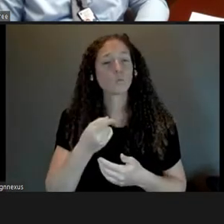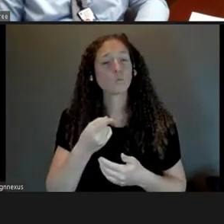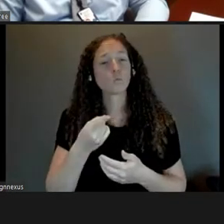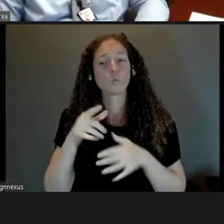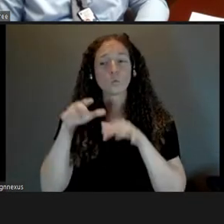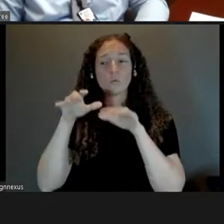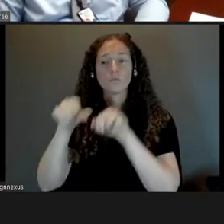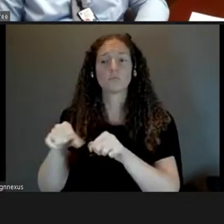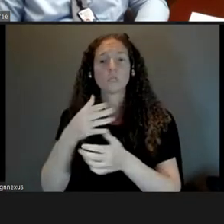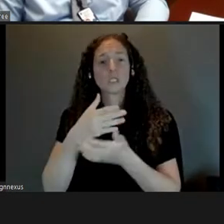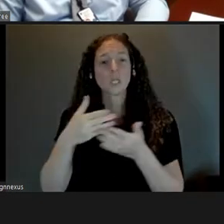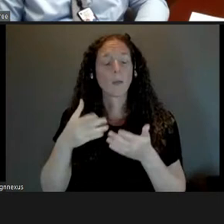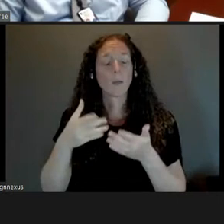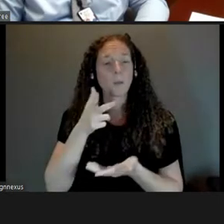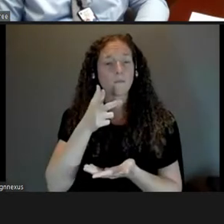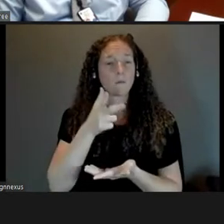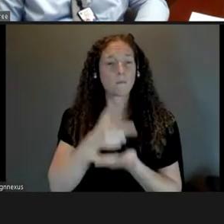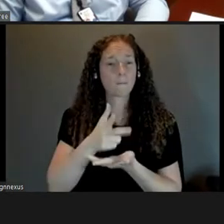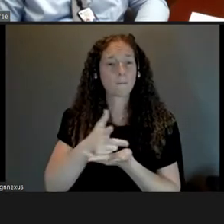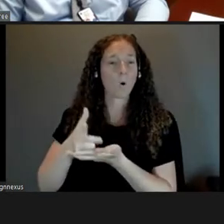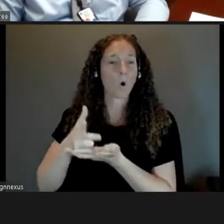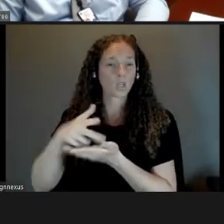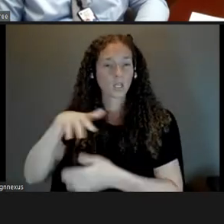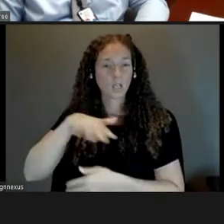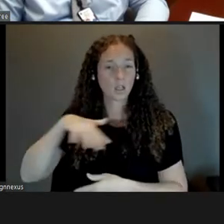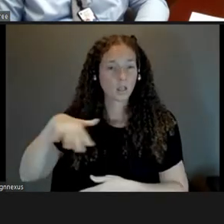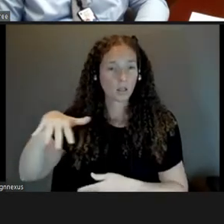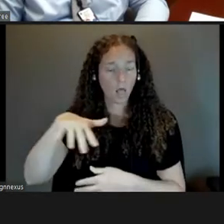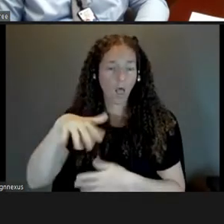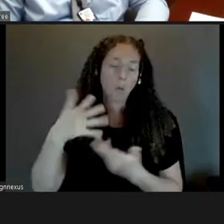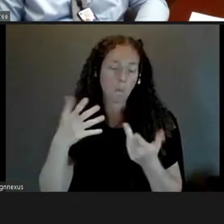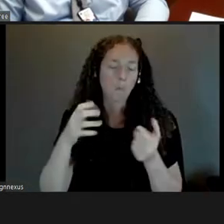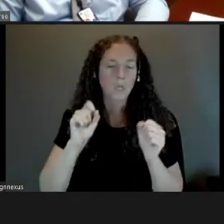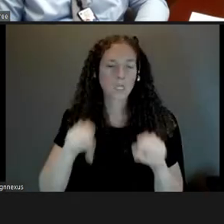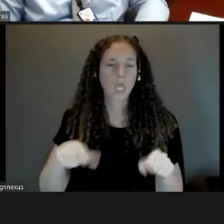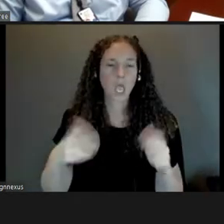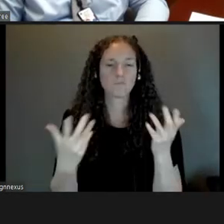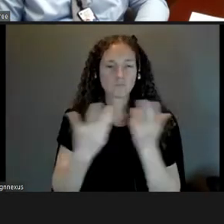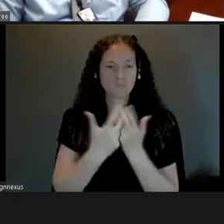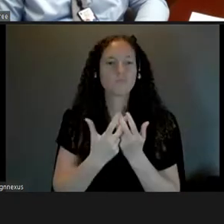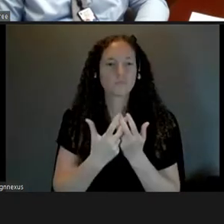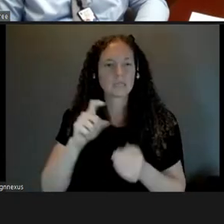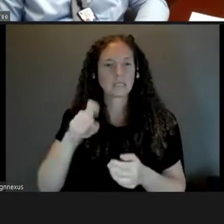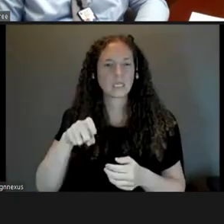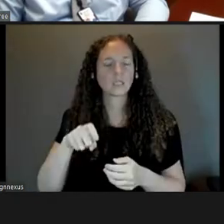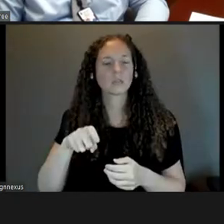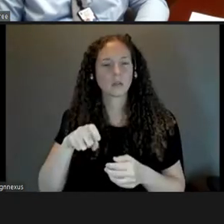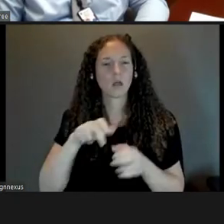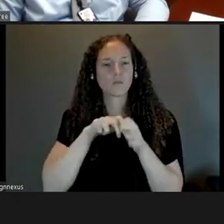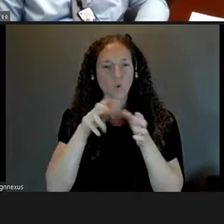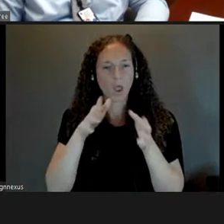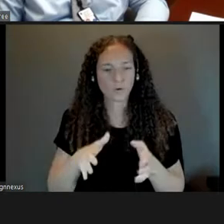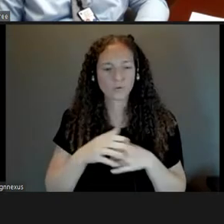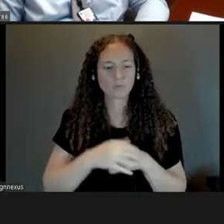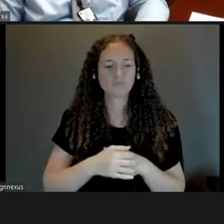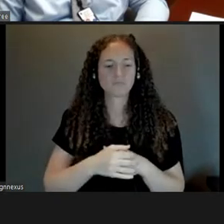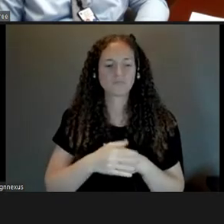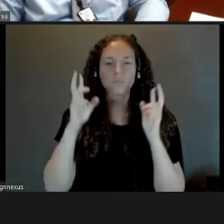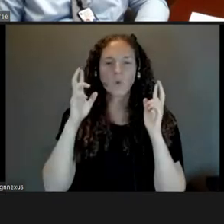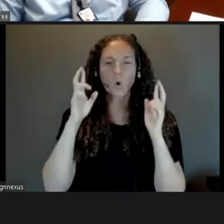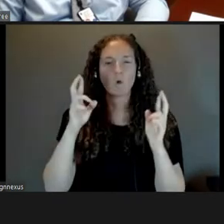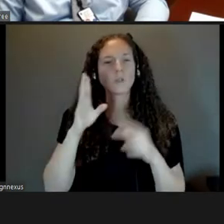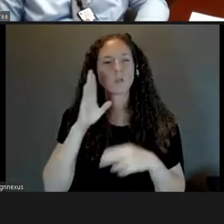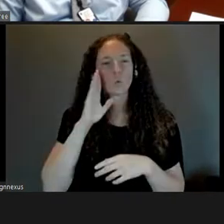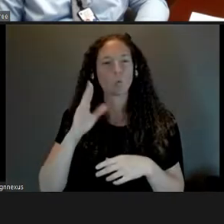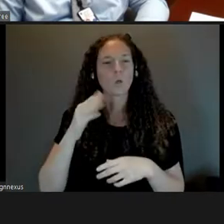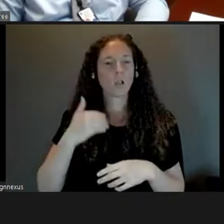parking lot. That seems to be a very elegant way to meet the needs of your ridership. And hopefully there would be a return on investment by